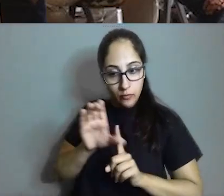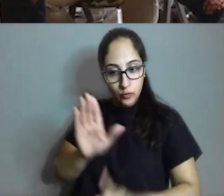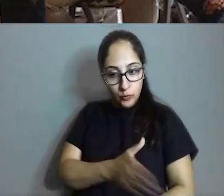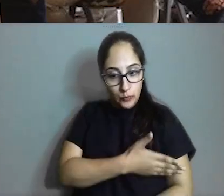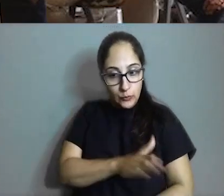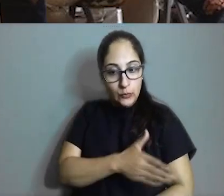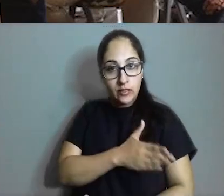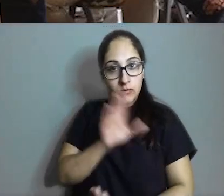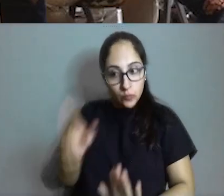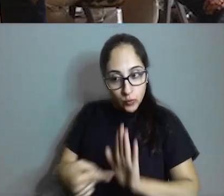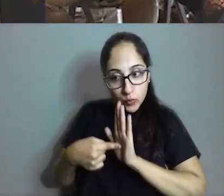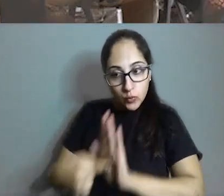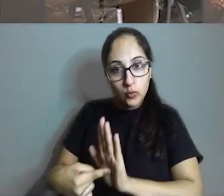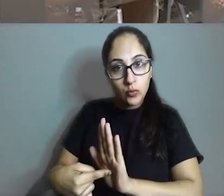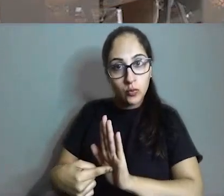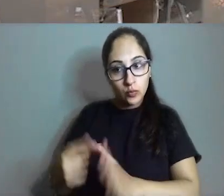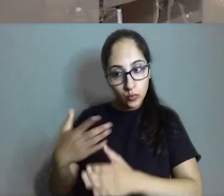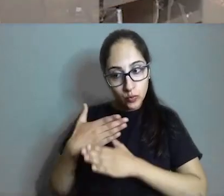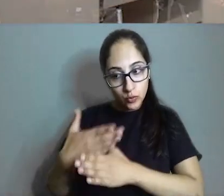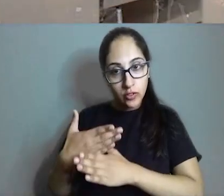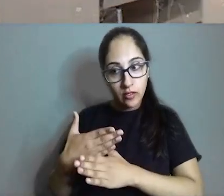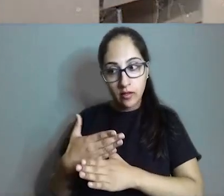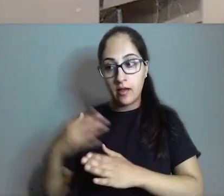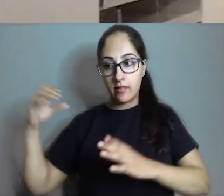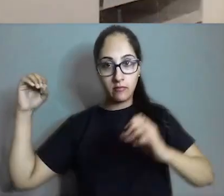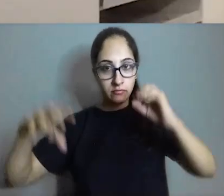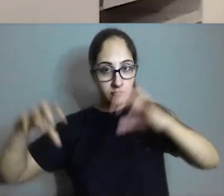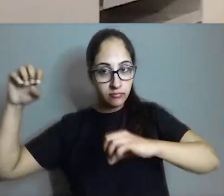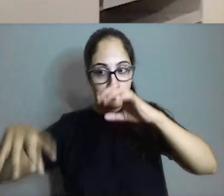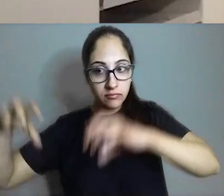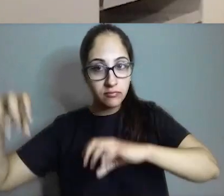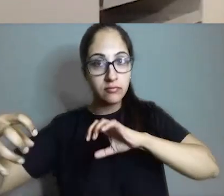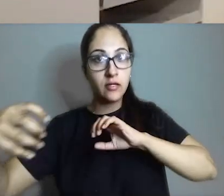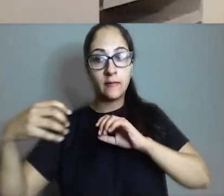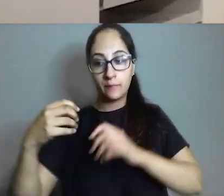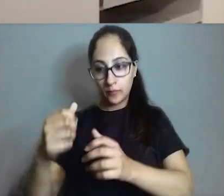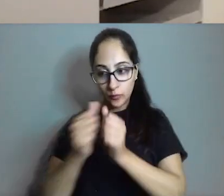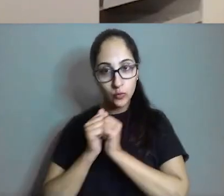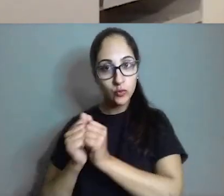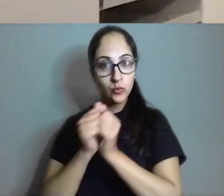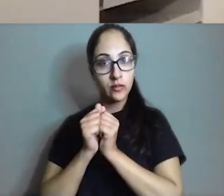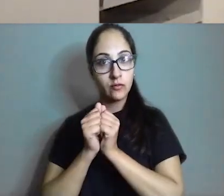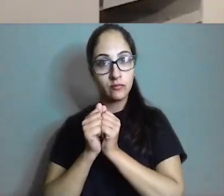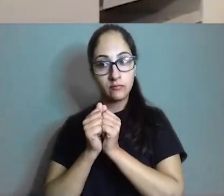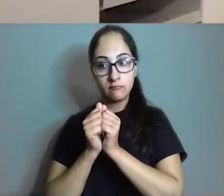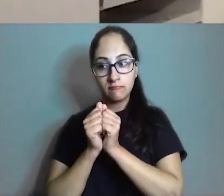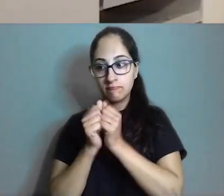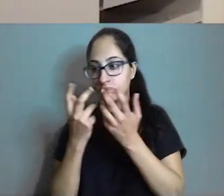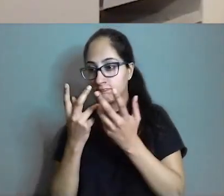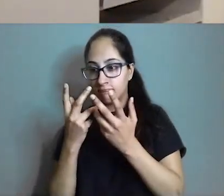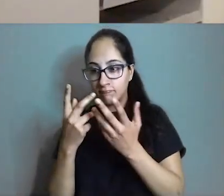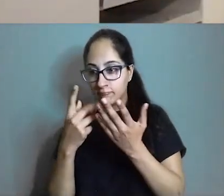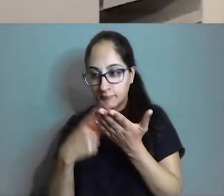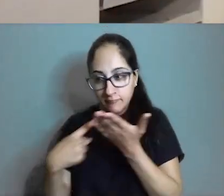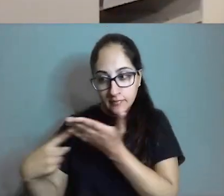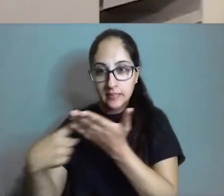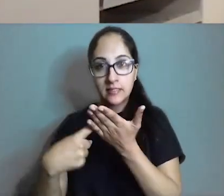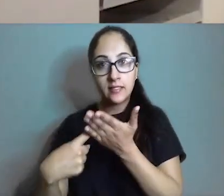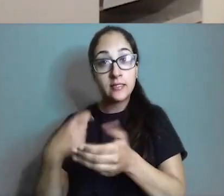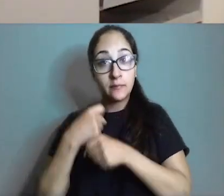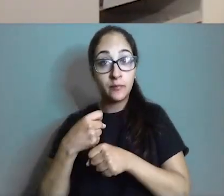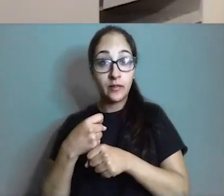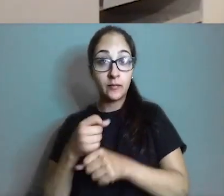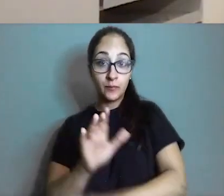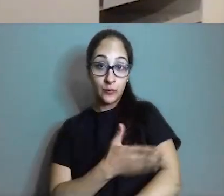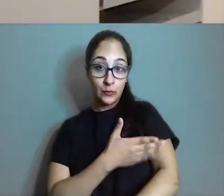And so we actually spent the first little bit of rehearsals becoming acquainted with each other's traditions